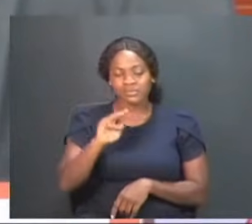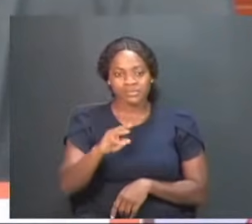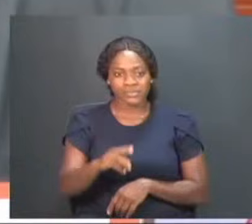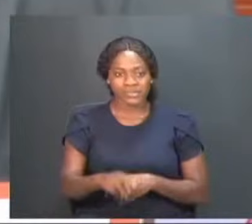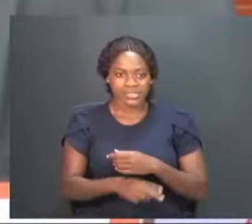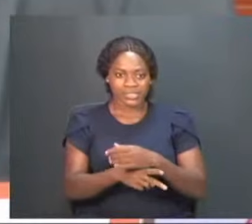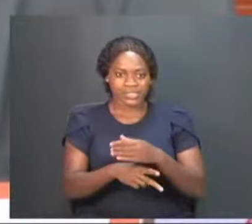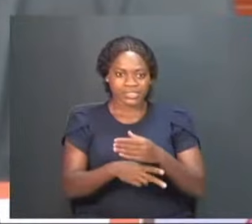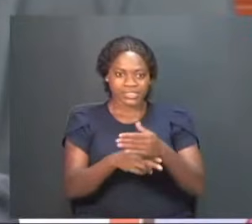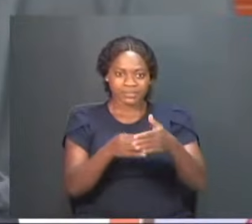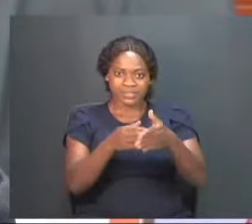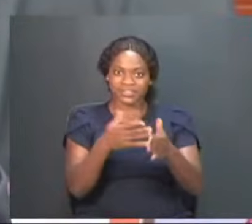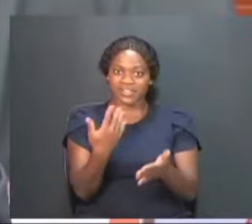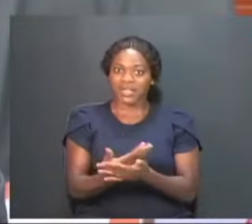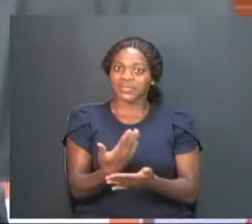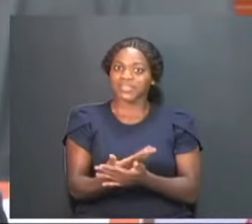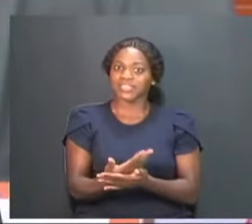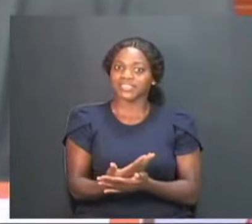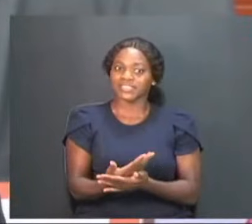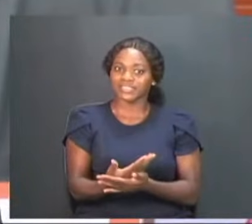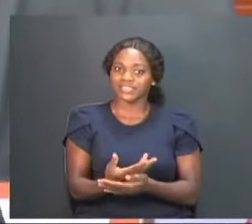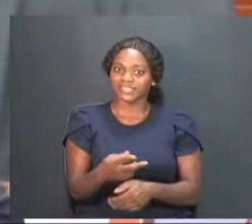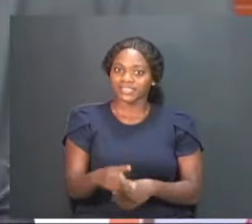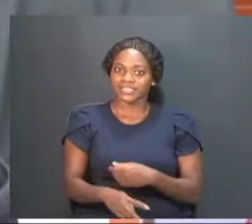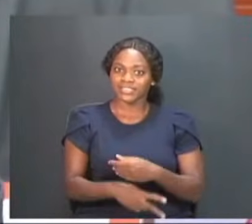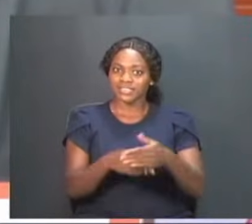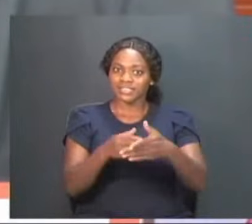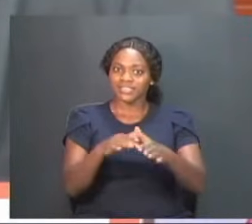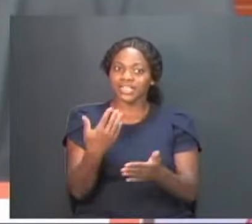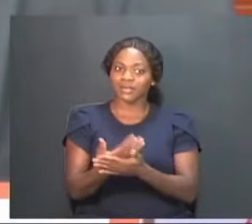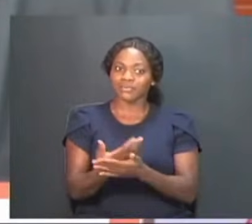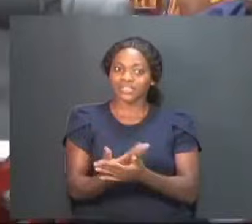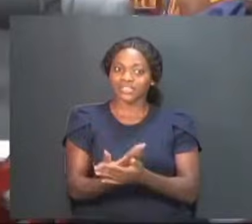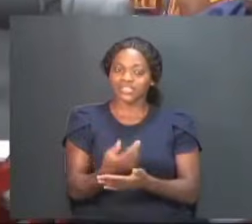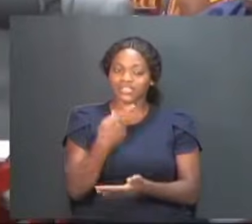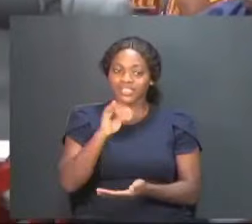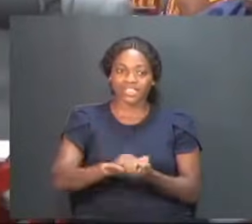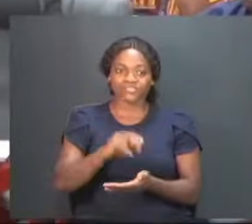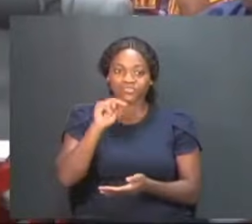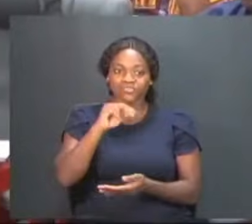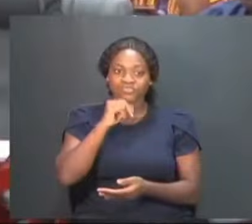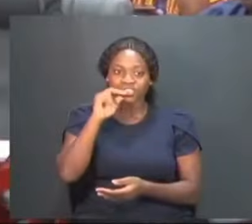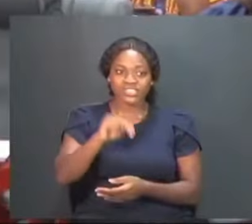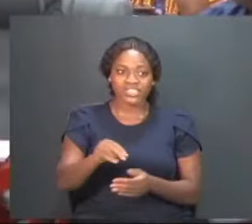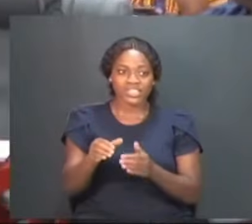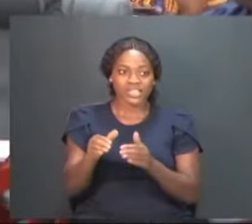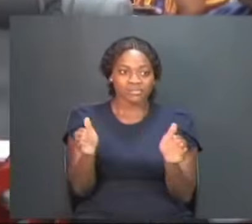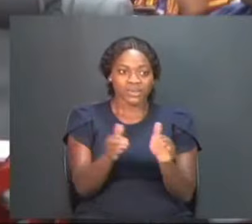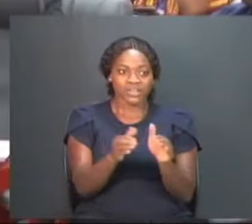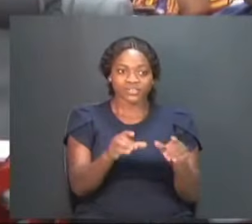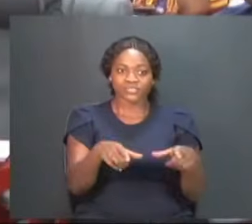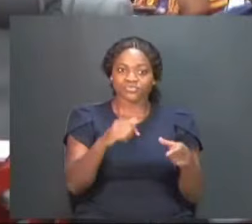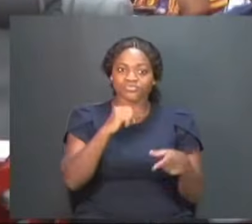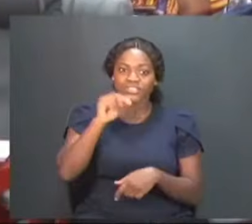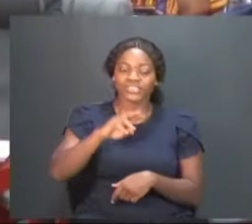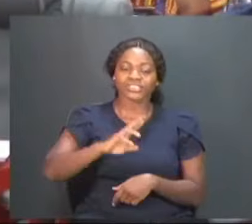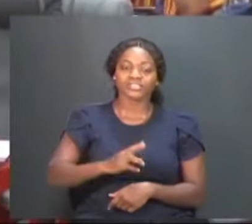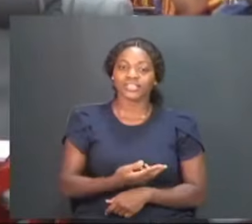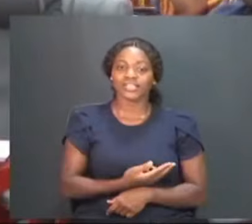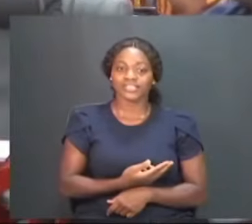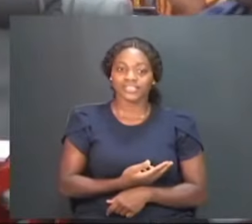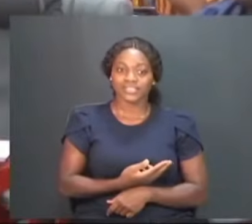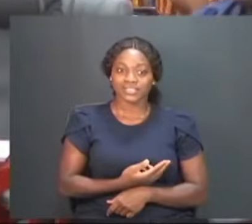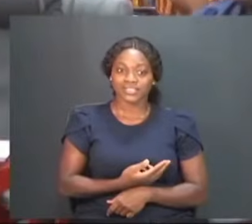leader is pleading. The deputy leader is pleading. And you are saying you don't need a minority. Now you see you need a minority. Now